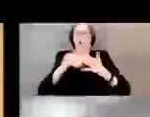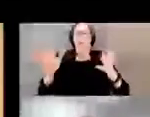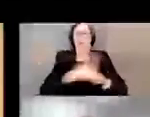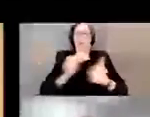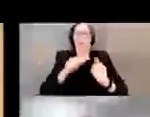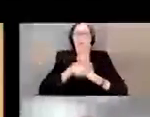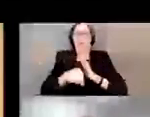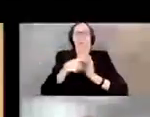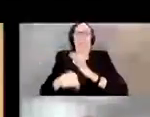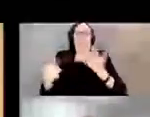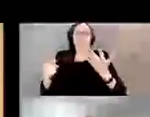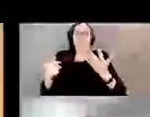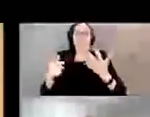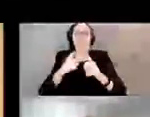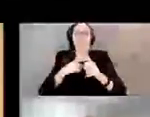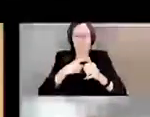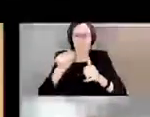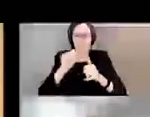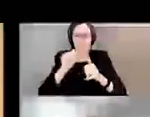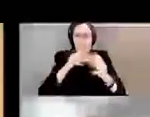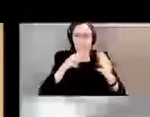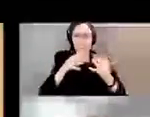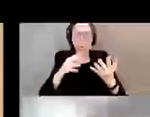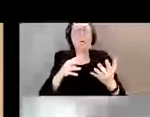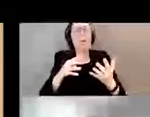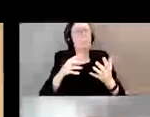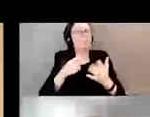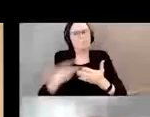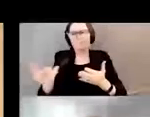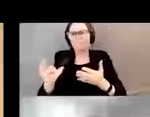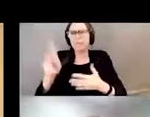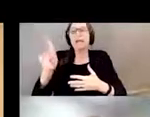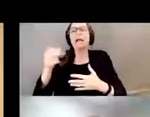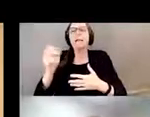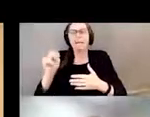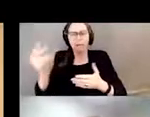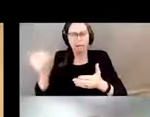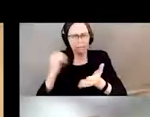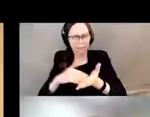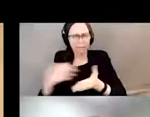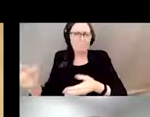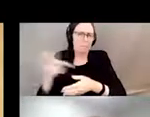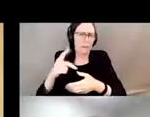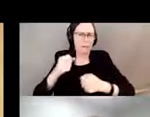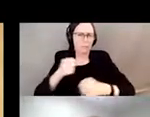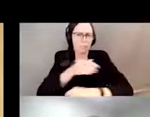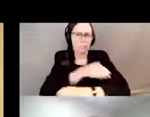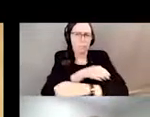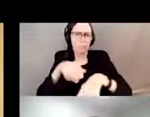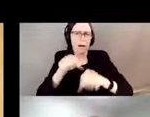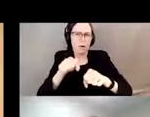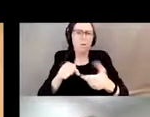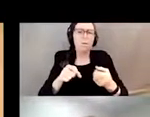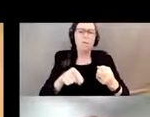first Anglo-Afghan war fails. Muhammad Khan comes back into power and Shah Shuja